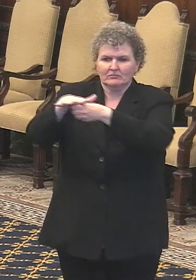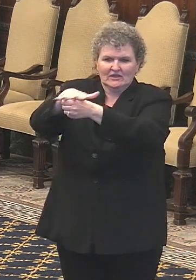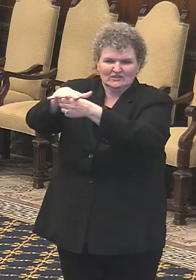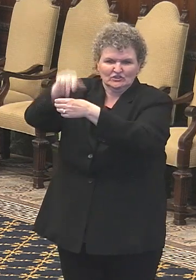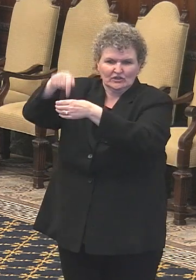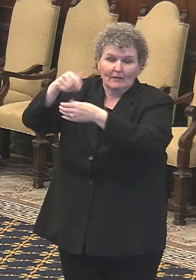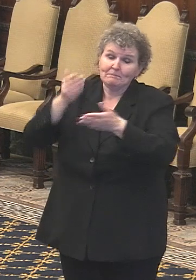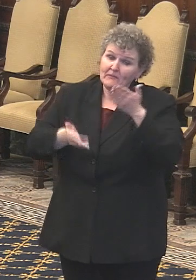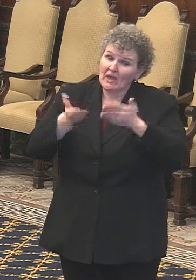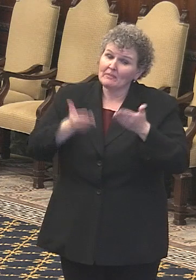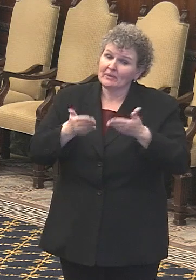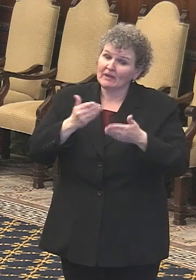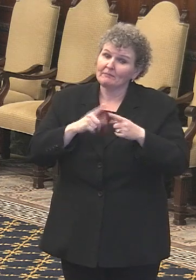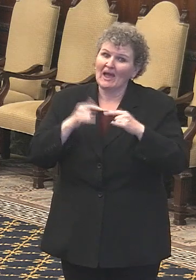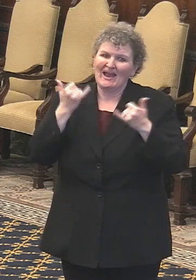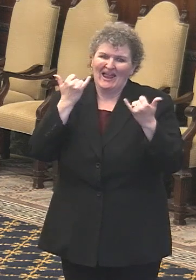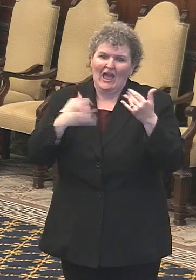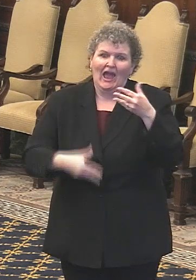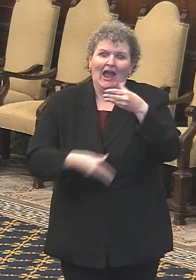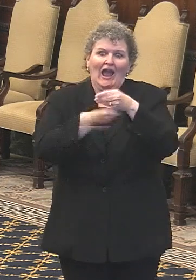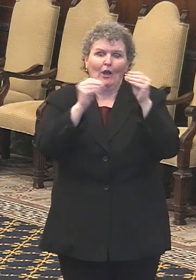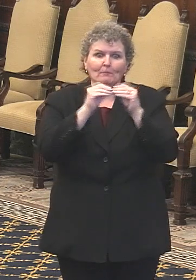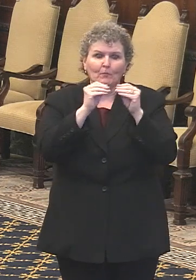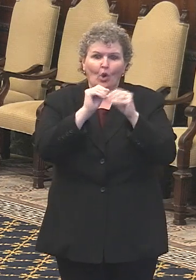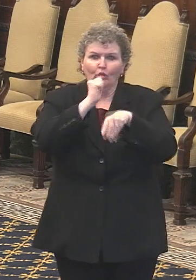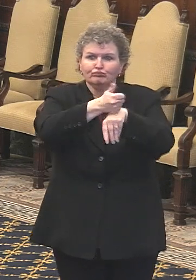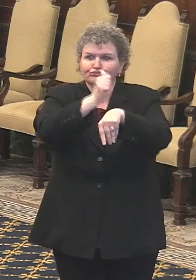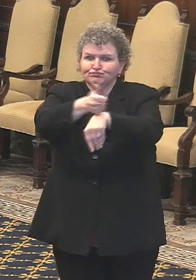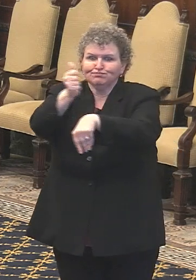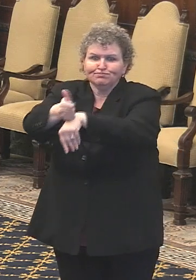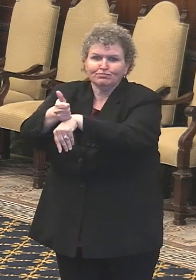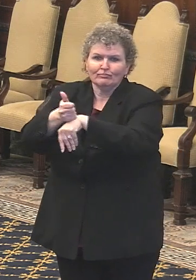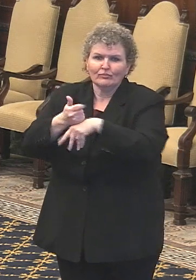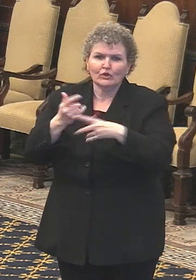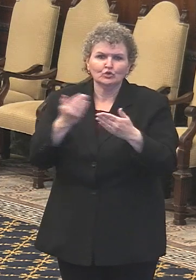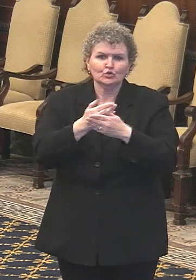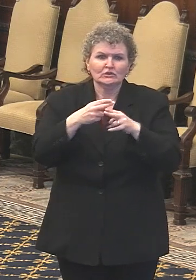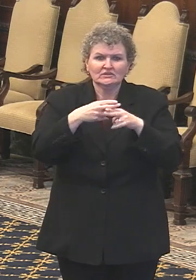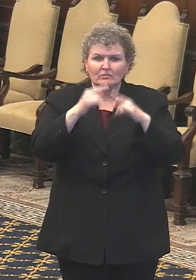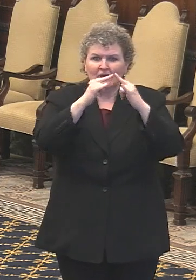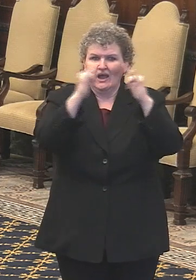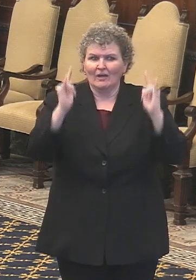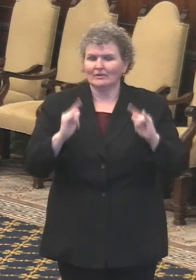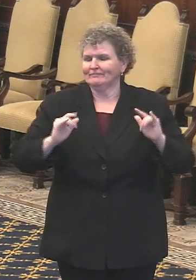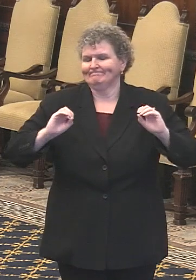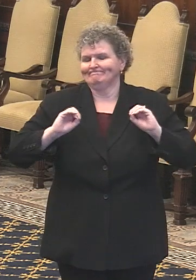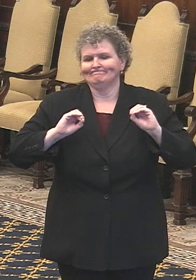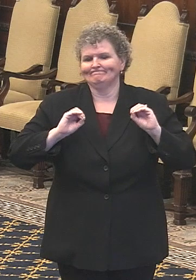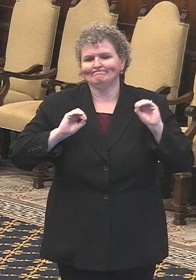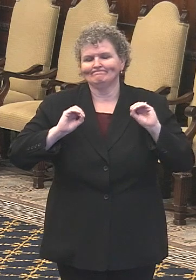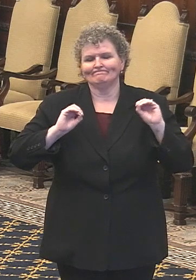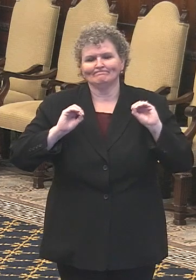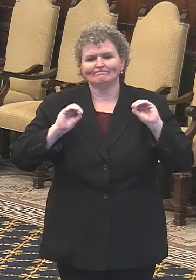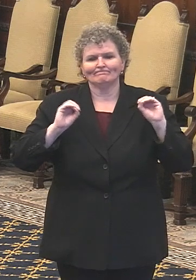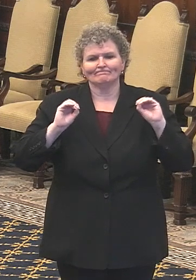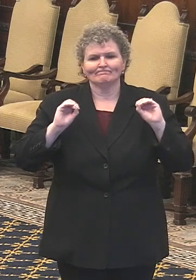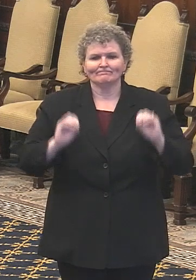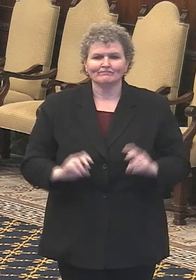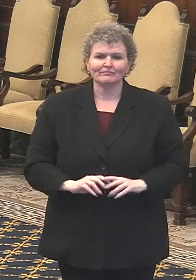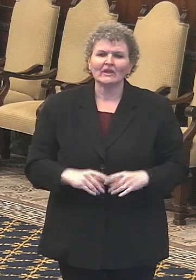shelter capacity in Center City or standing up any sort of temporary shelter currently, given the weather. I think we are continuing to try and